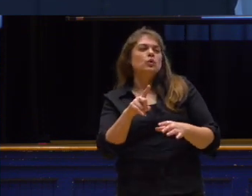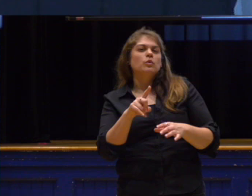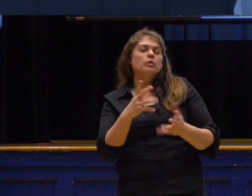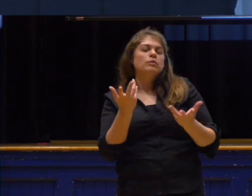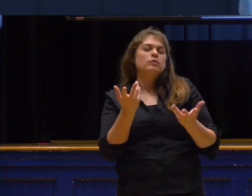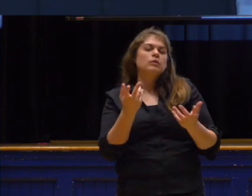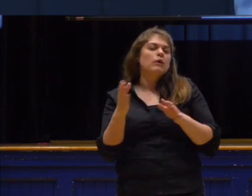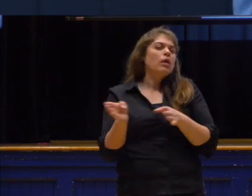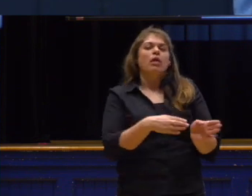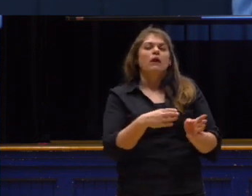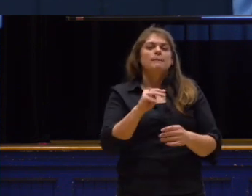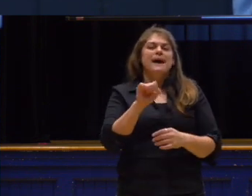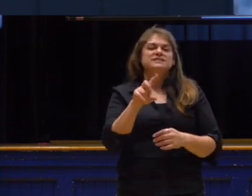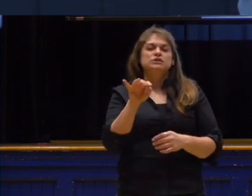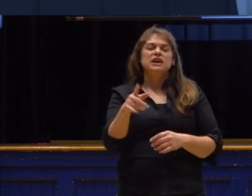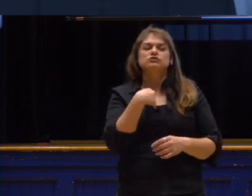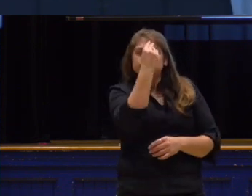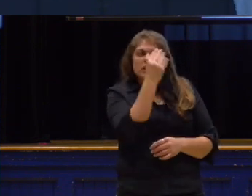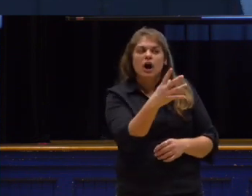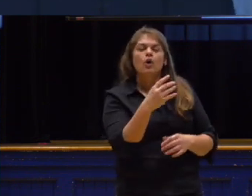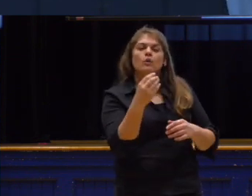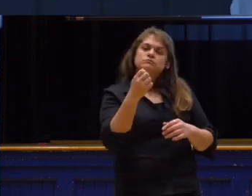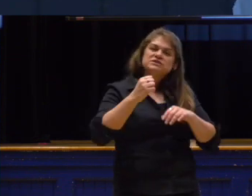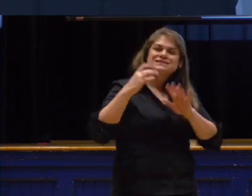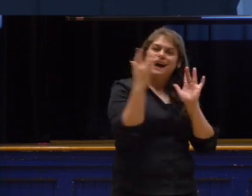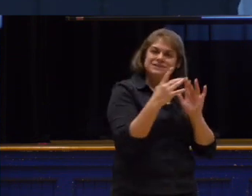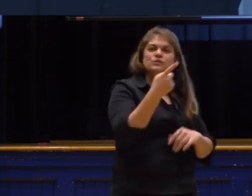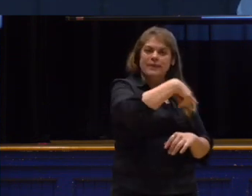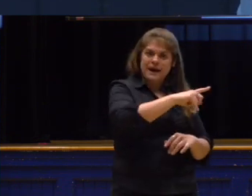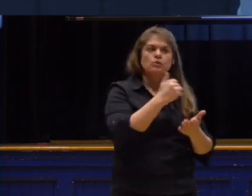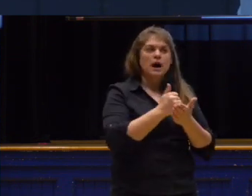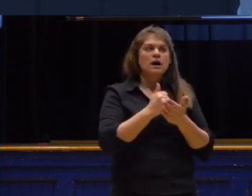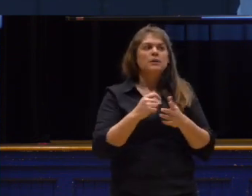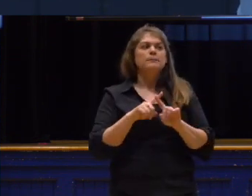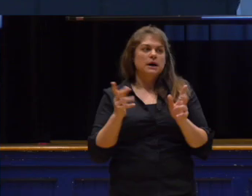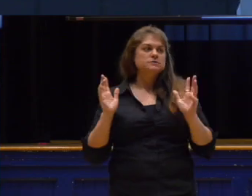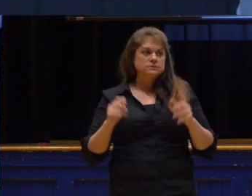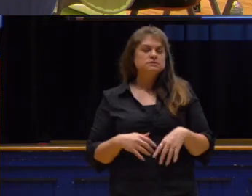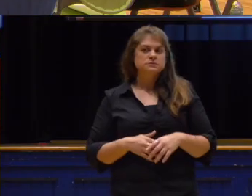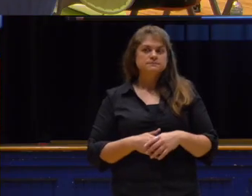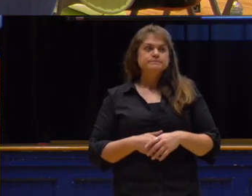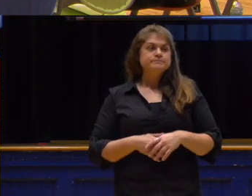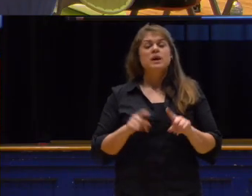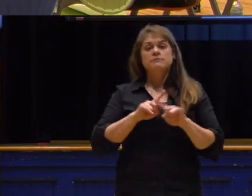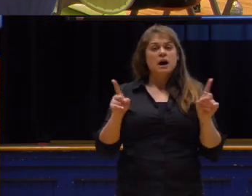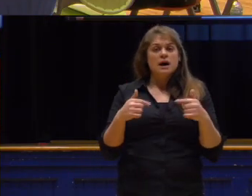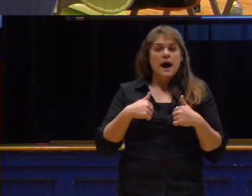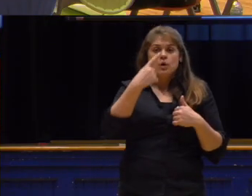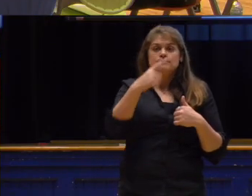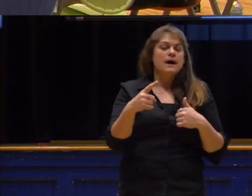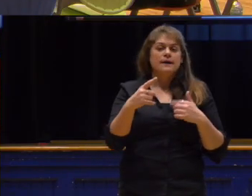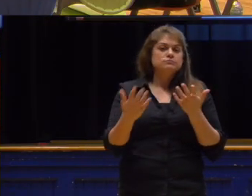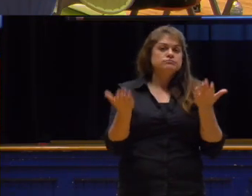from the MassDOT process, but getting it to us will also make sure it gets to the right people. Yeah. But I don't